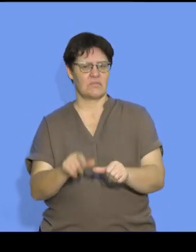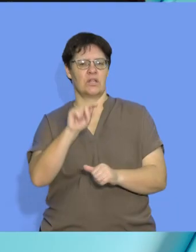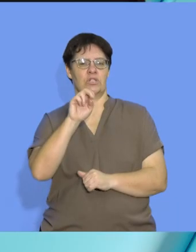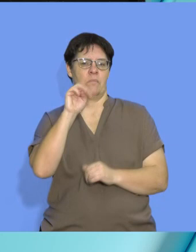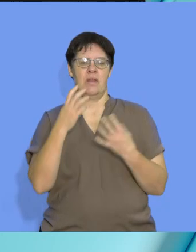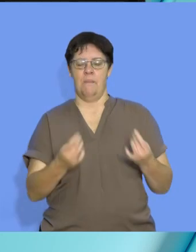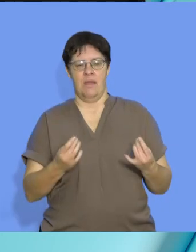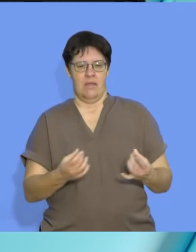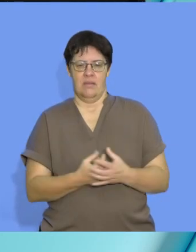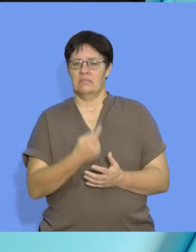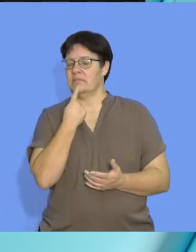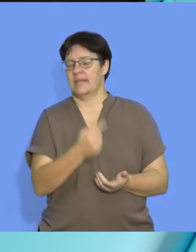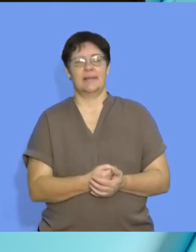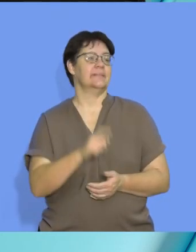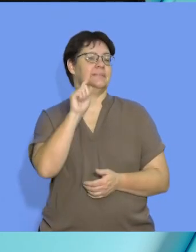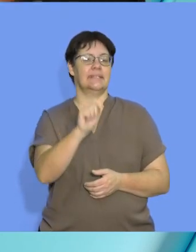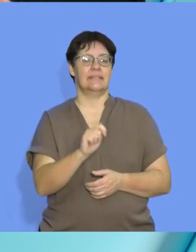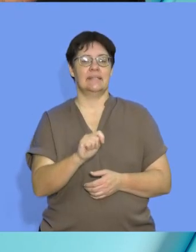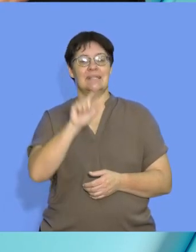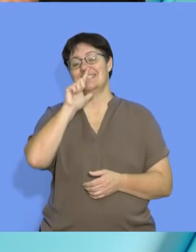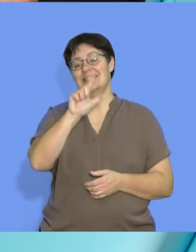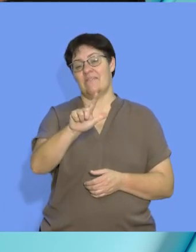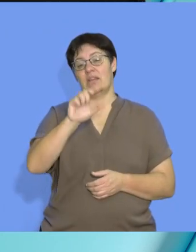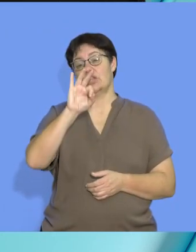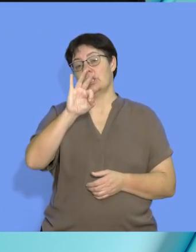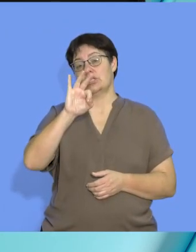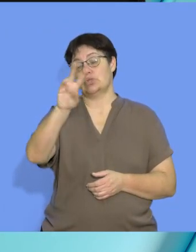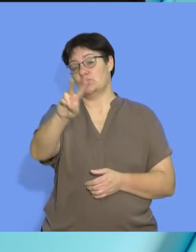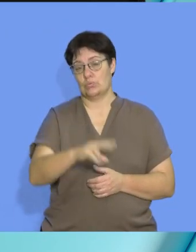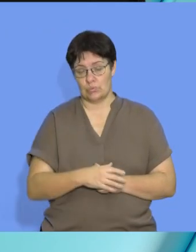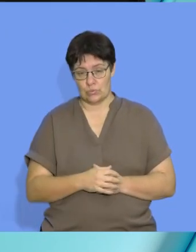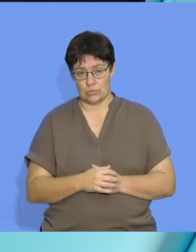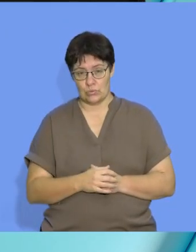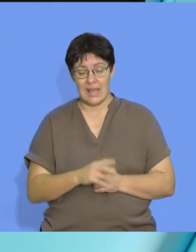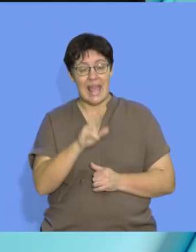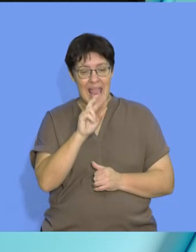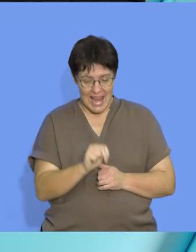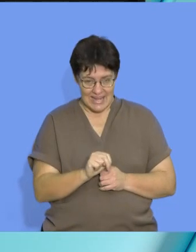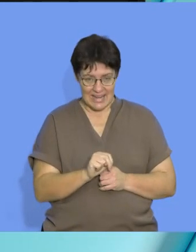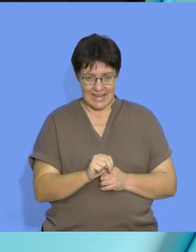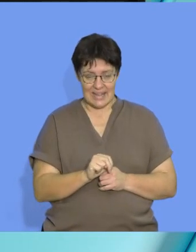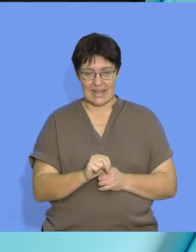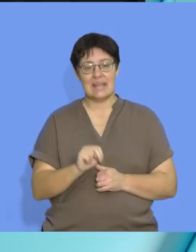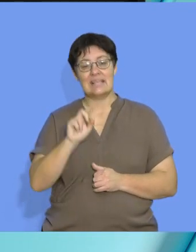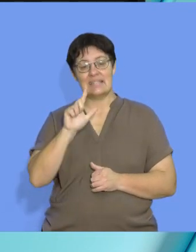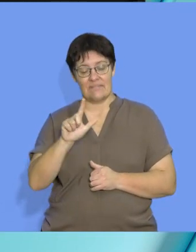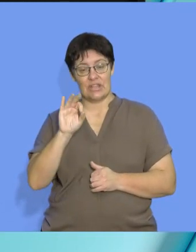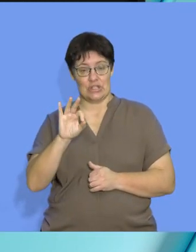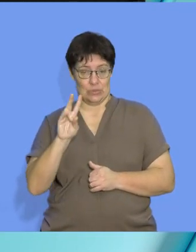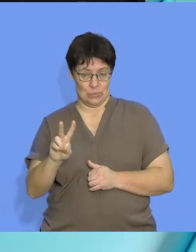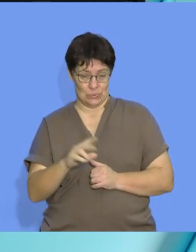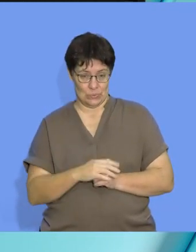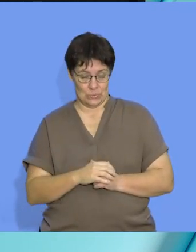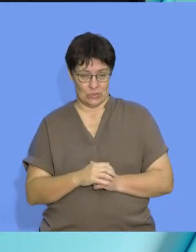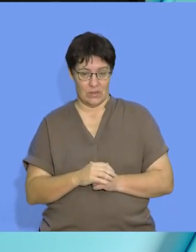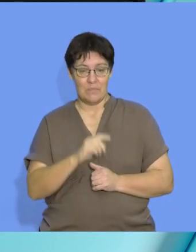number. I could say T732, where n is 732, that means